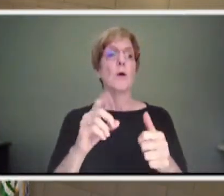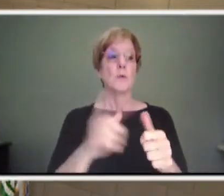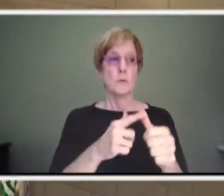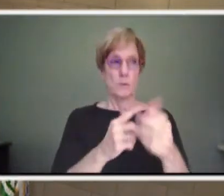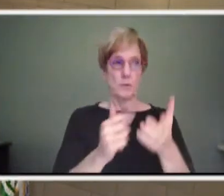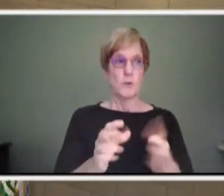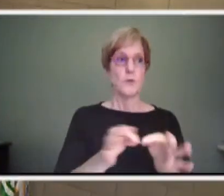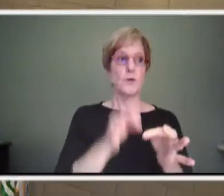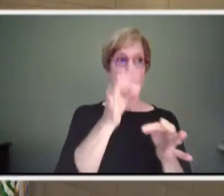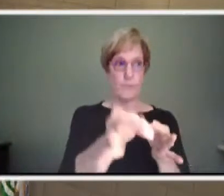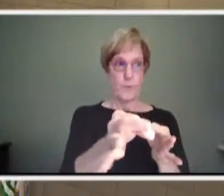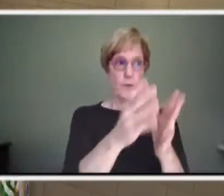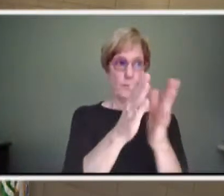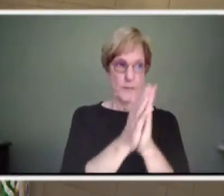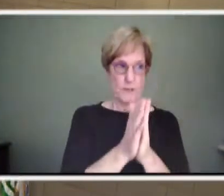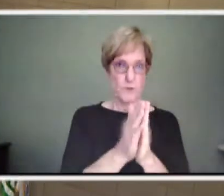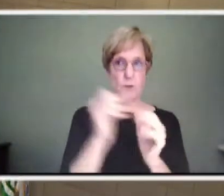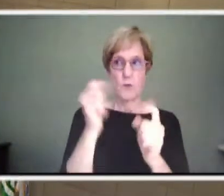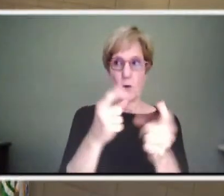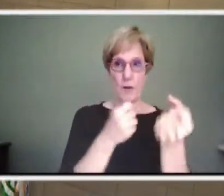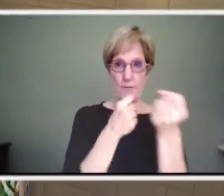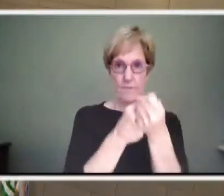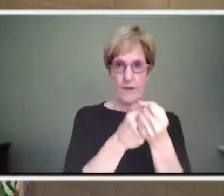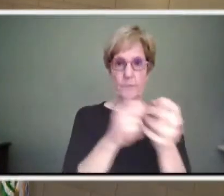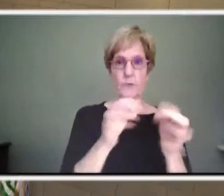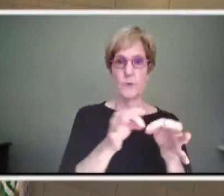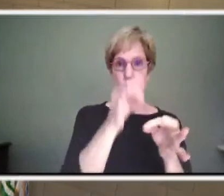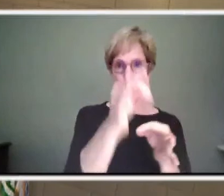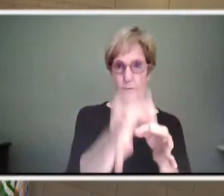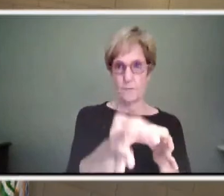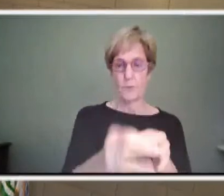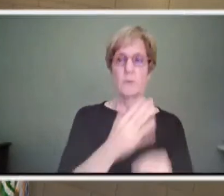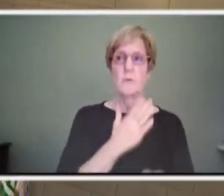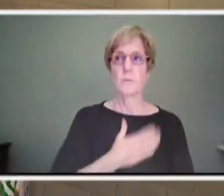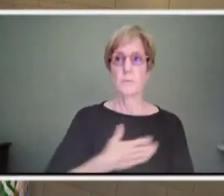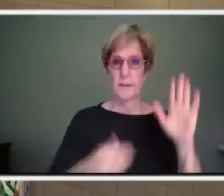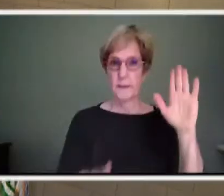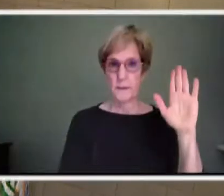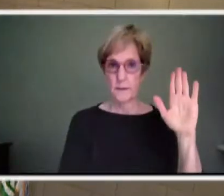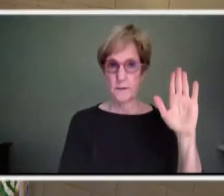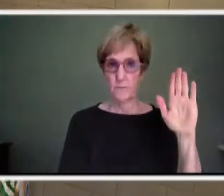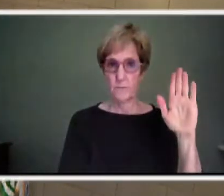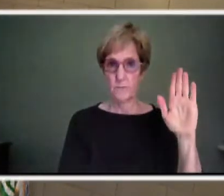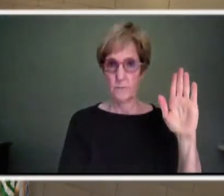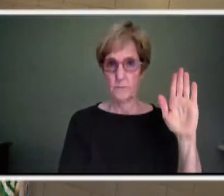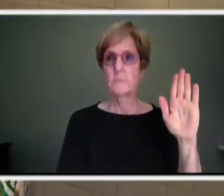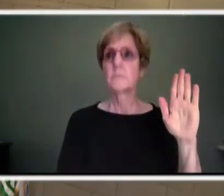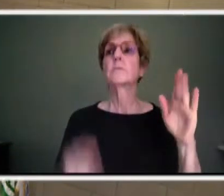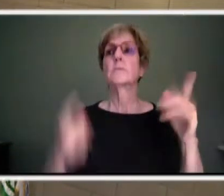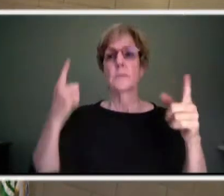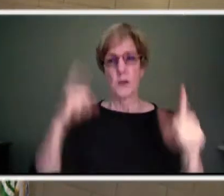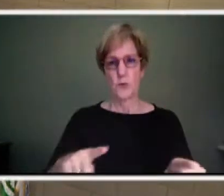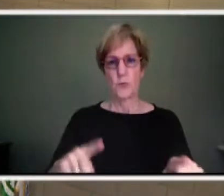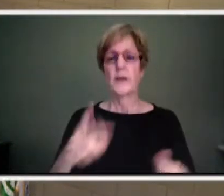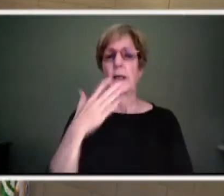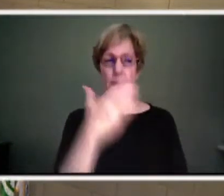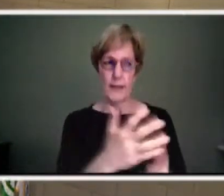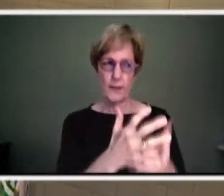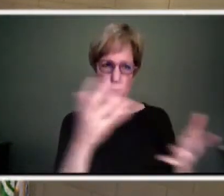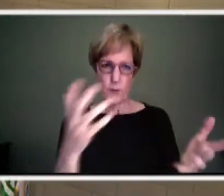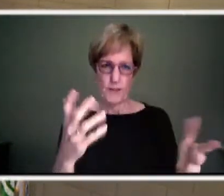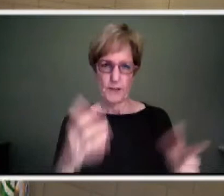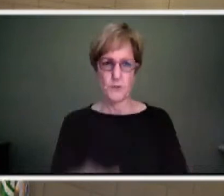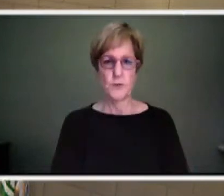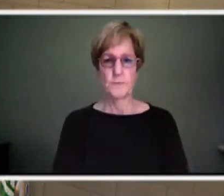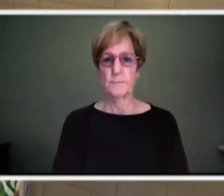defer the petition. All in favor of deferral, please raise your hand. That is unanimous. Thank you very much. How to do business,